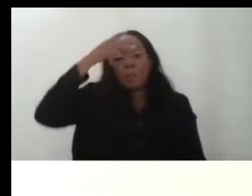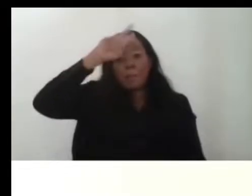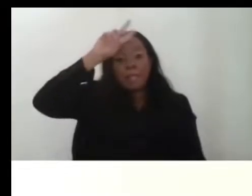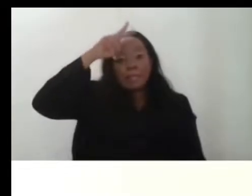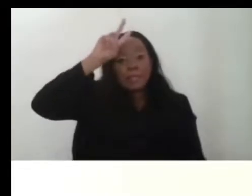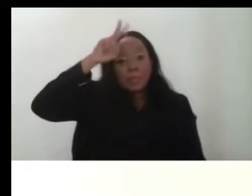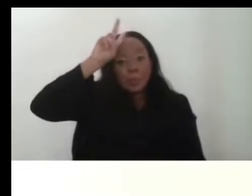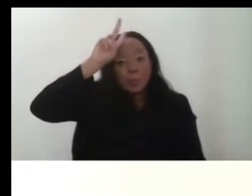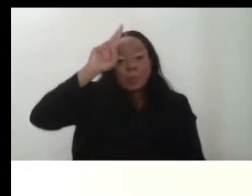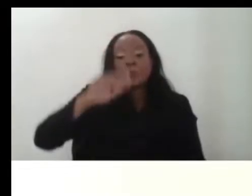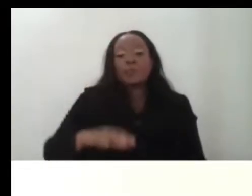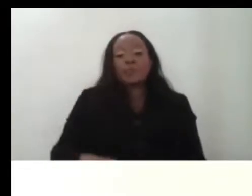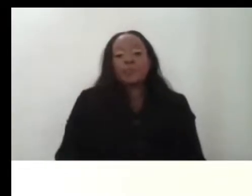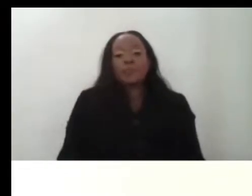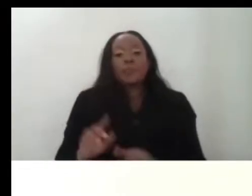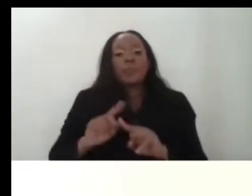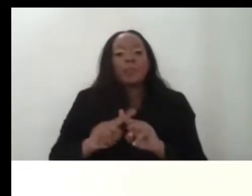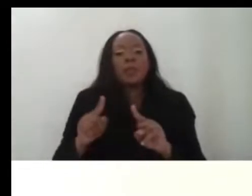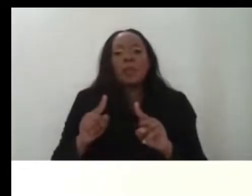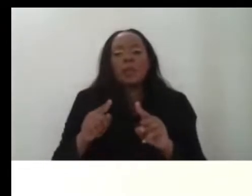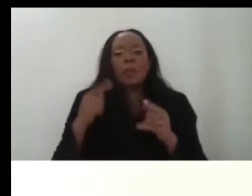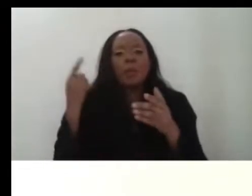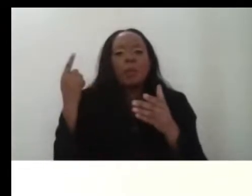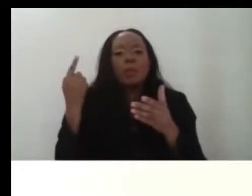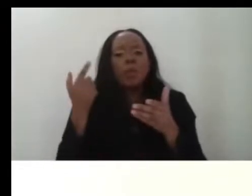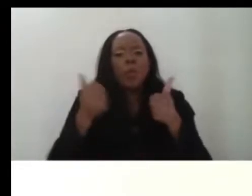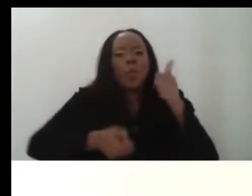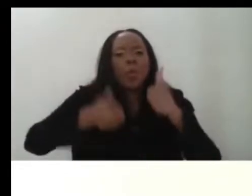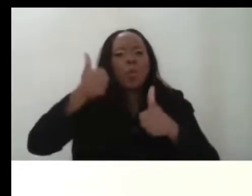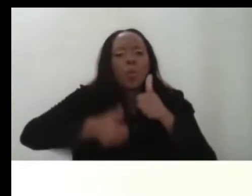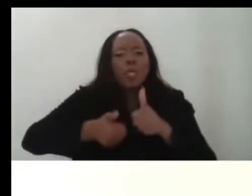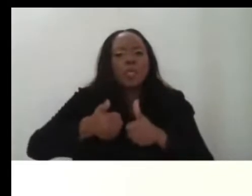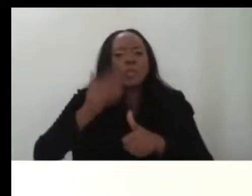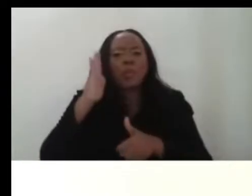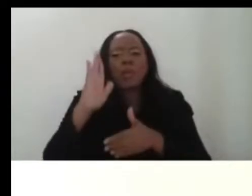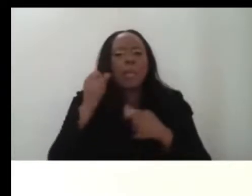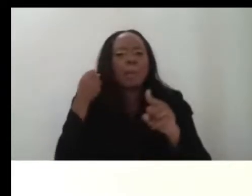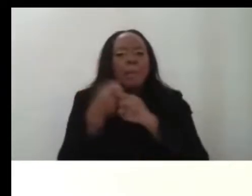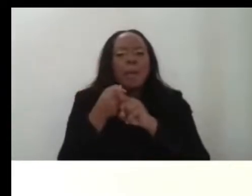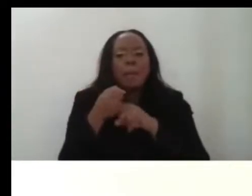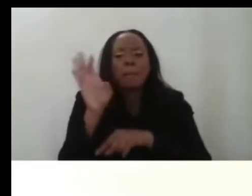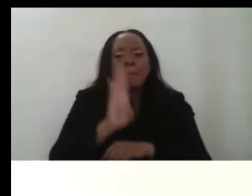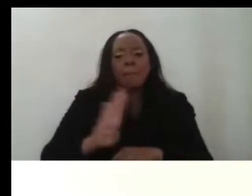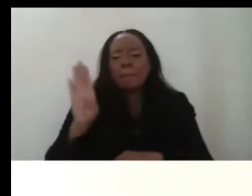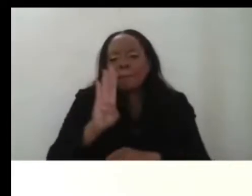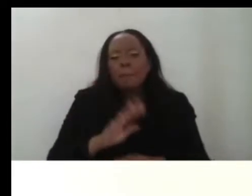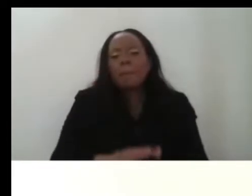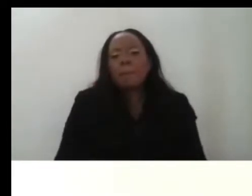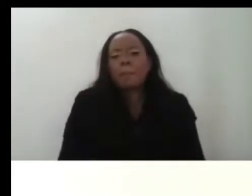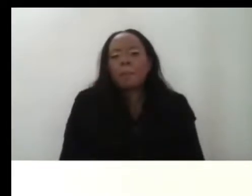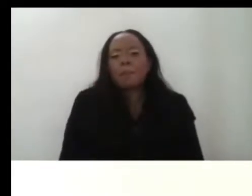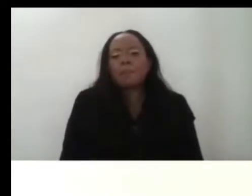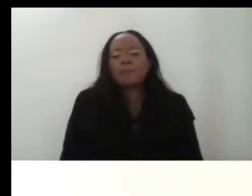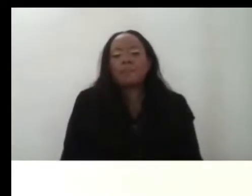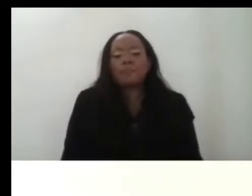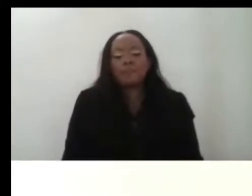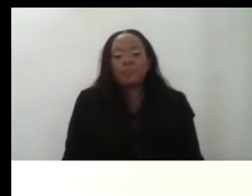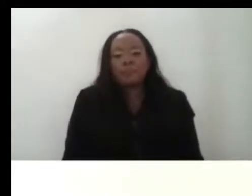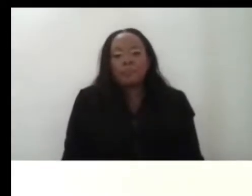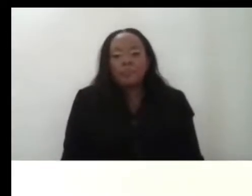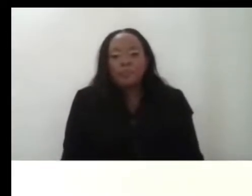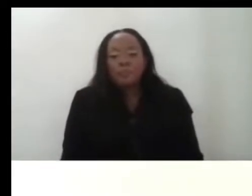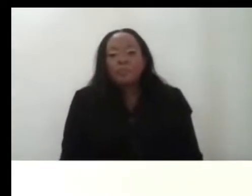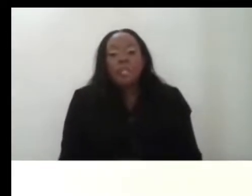trouble us? So last year we ran our first model for